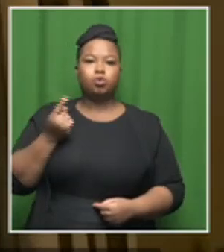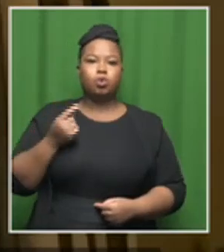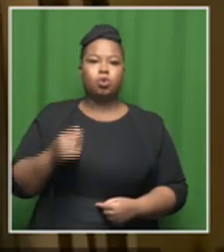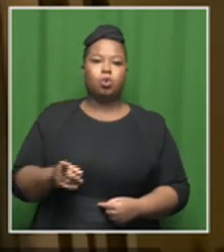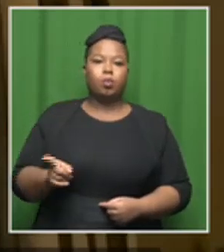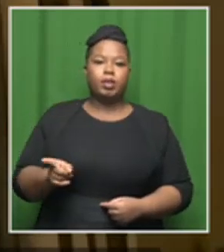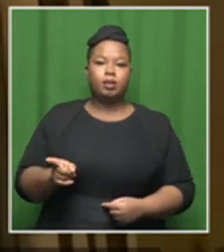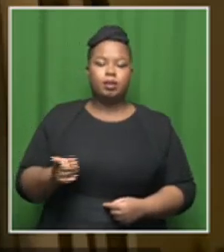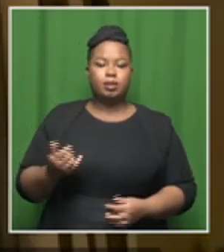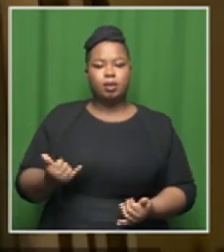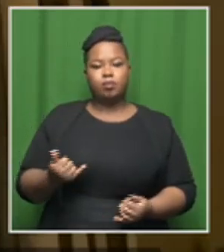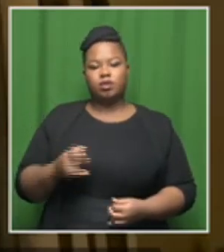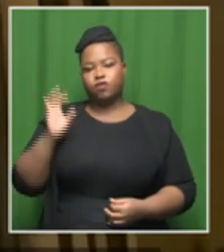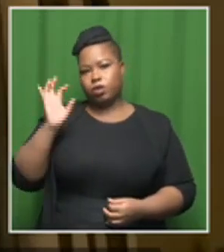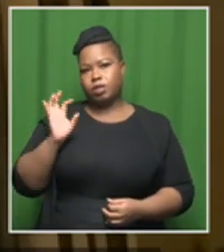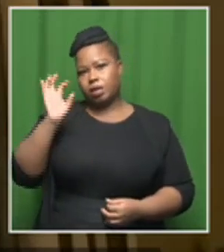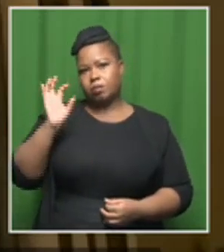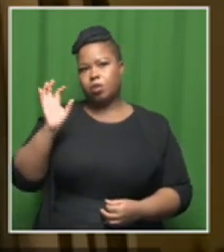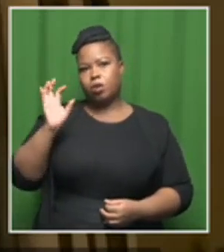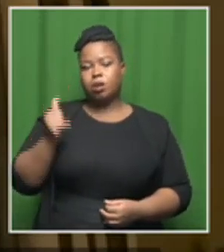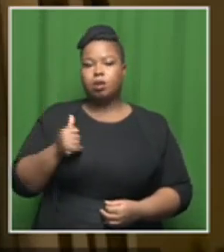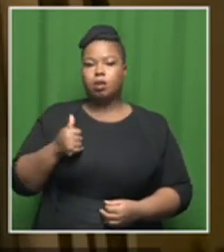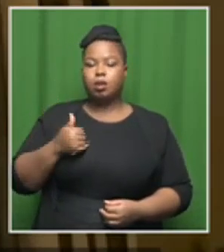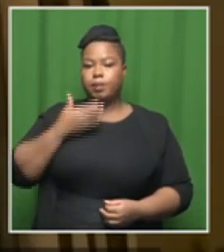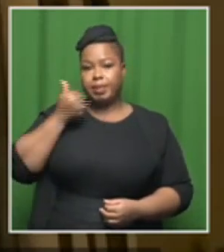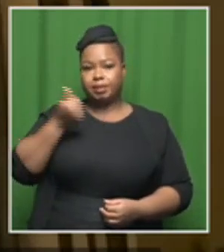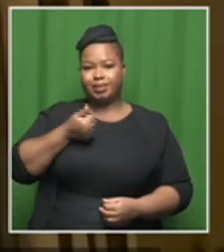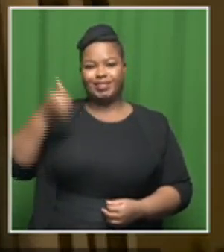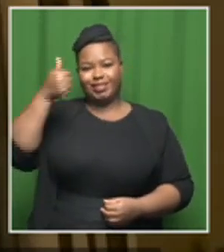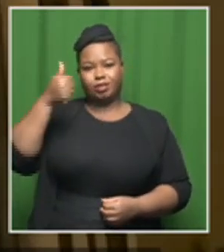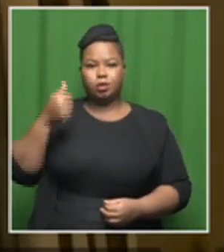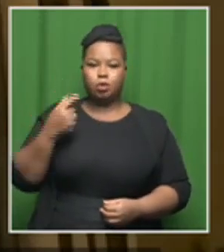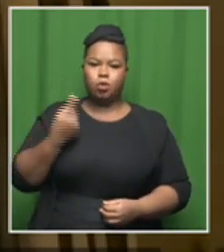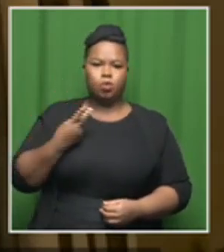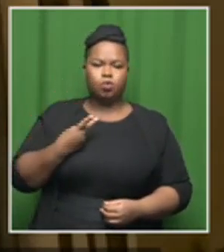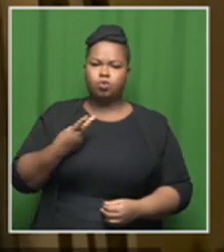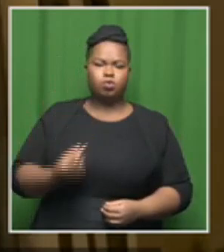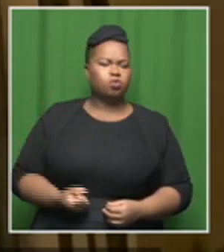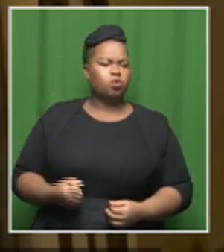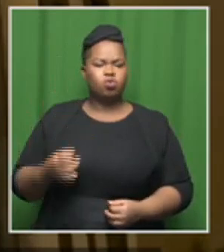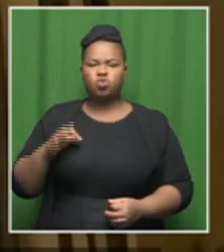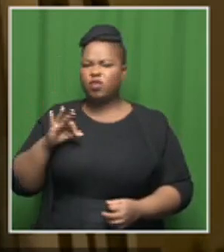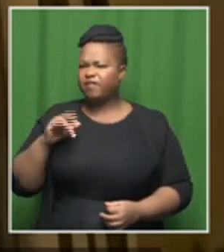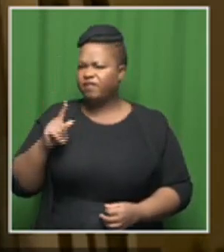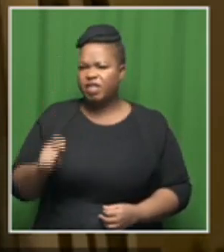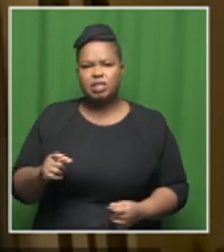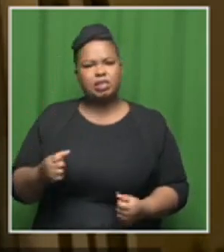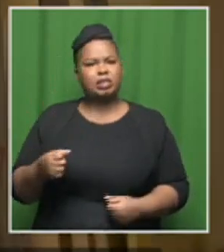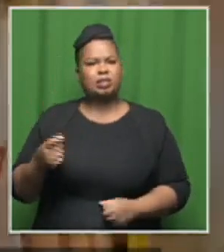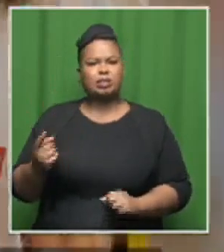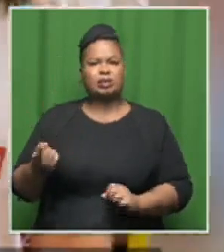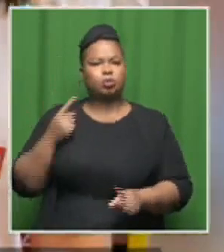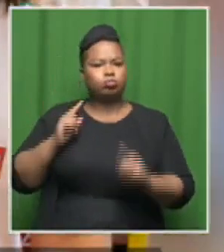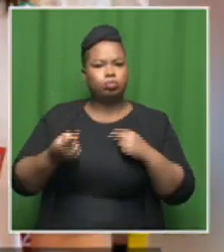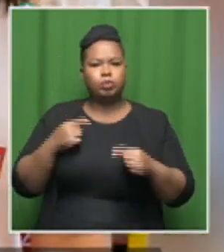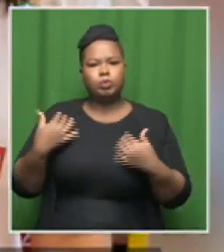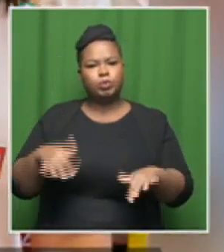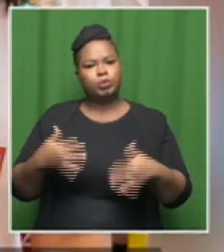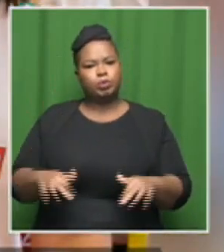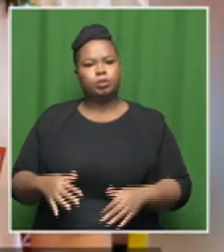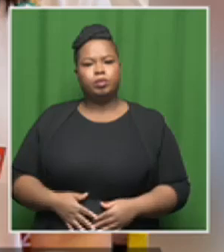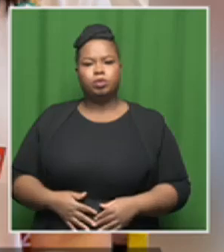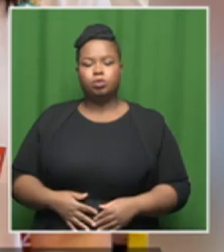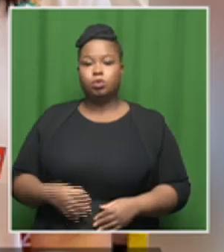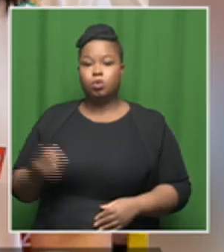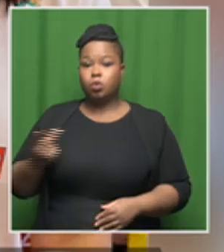of netball. She's an acrobat. She's a gymnast on court. She can, she counters.